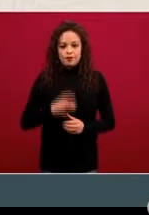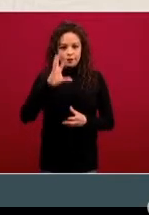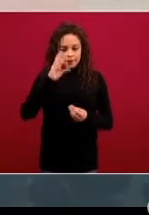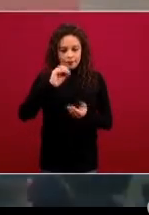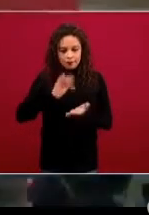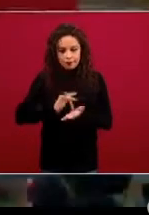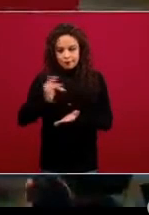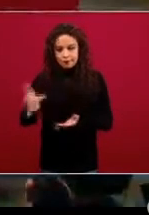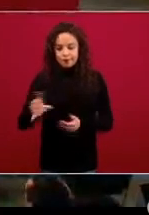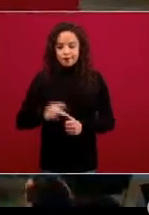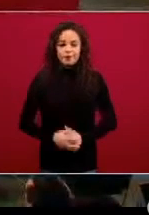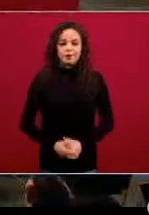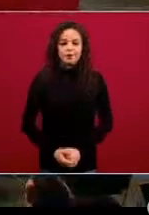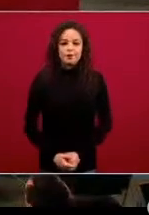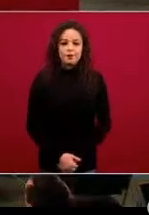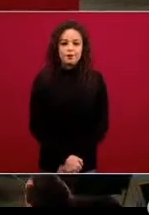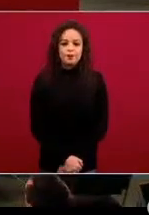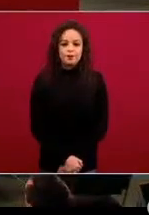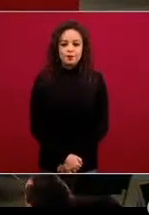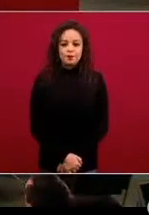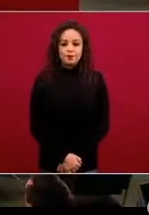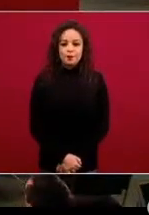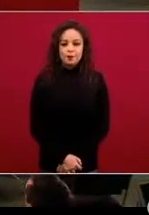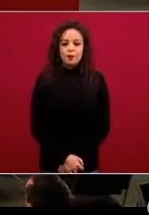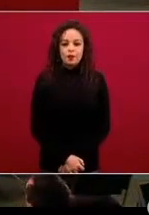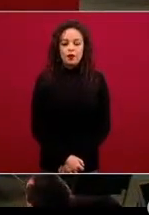Thank you, Dr. Ricardo Cortés.